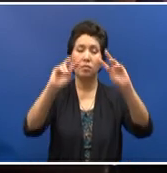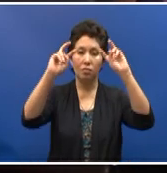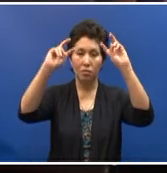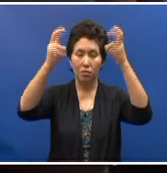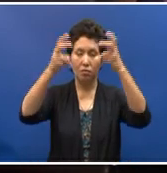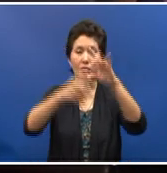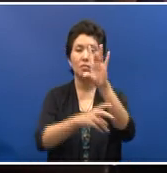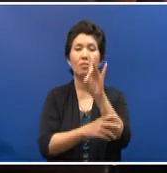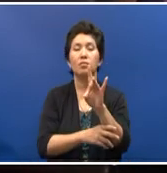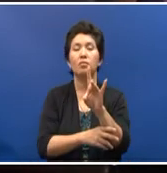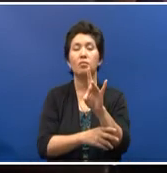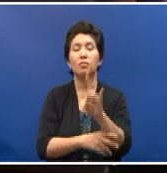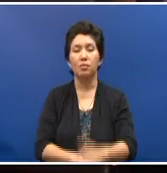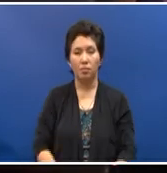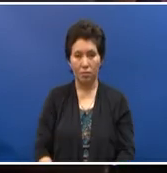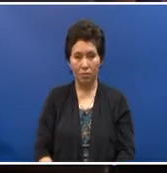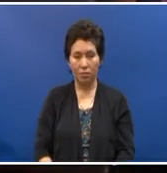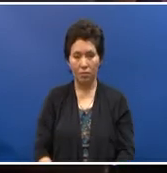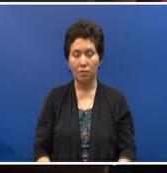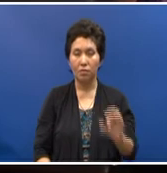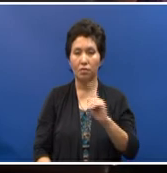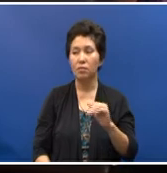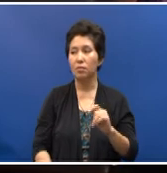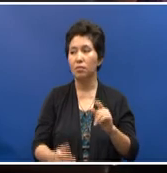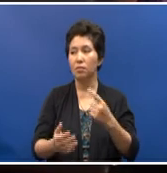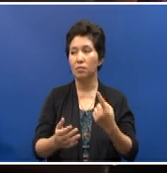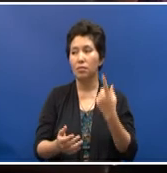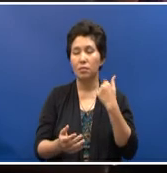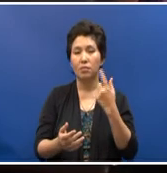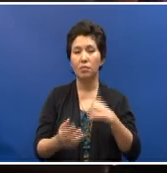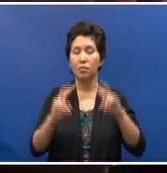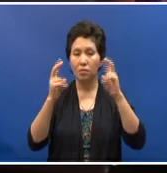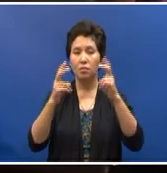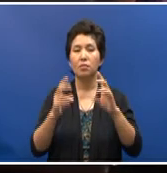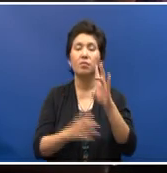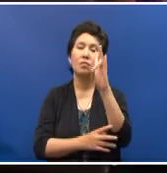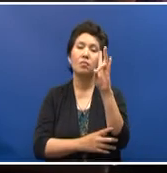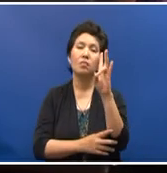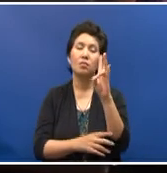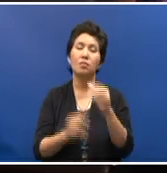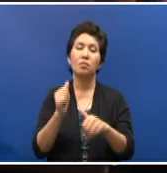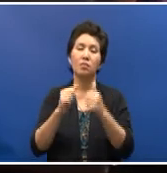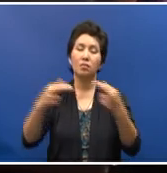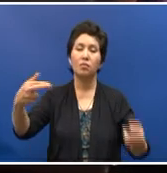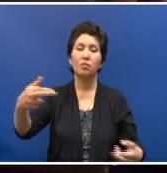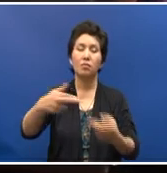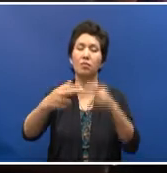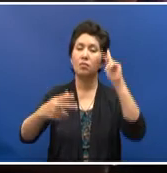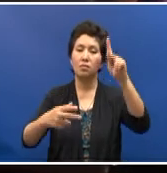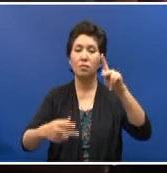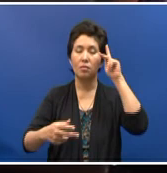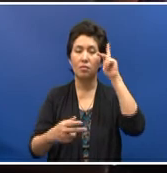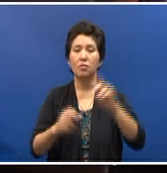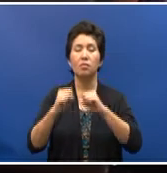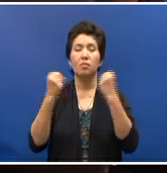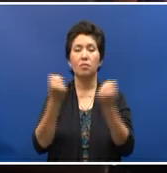on social stratification. Okay, so just now we have discussed on topic 7, which is related to politics and